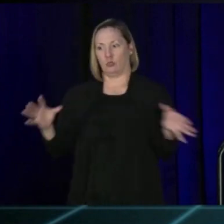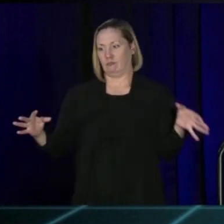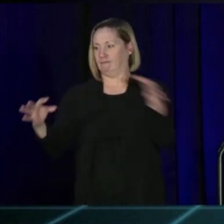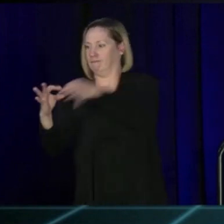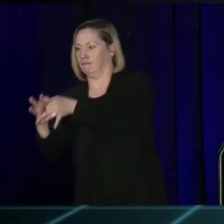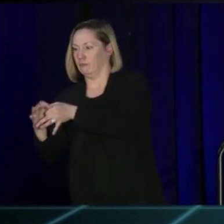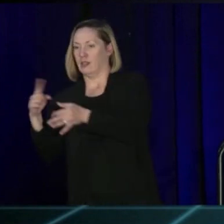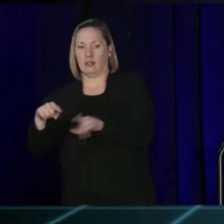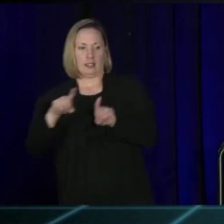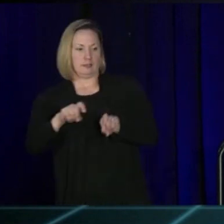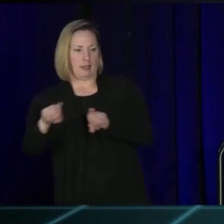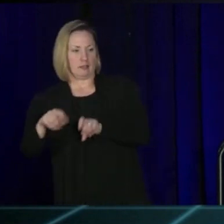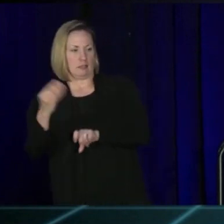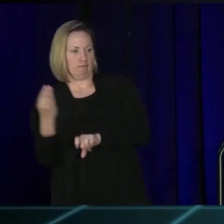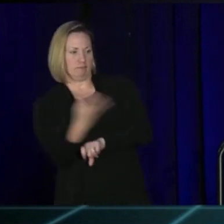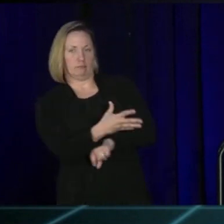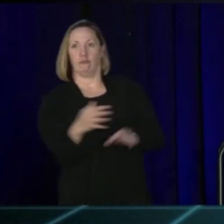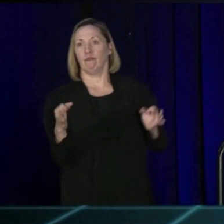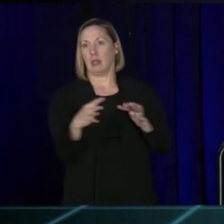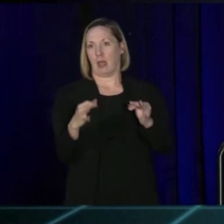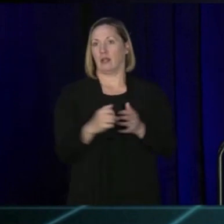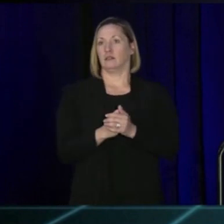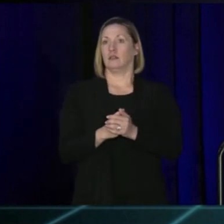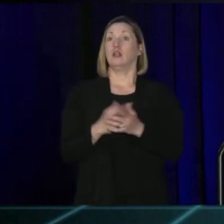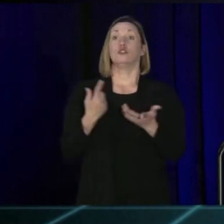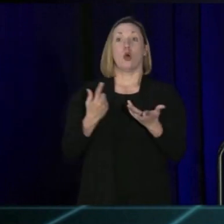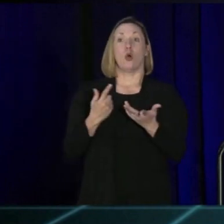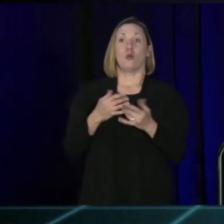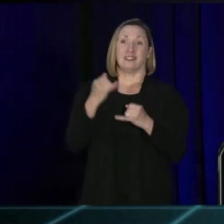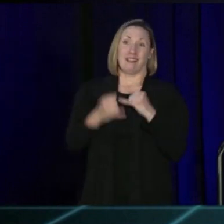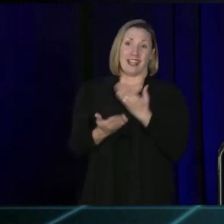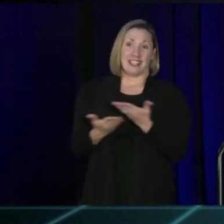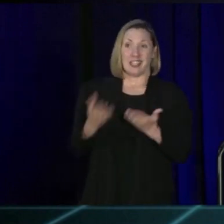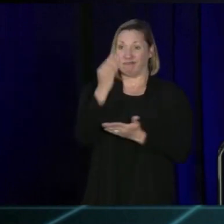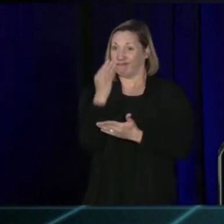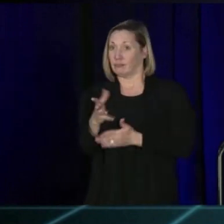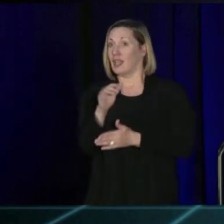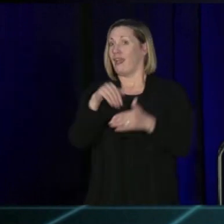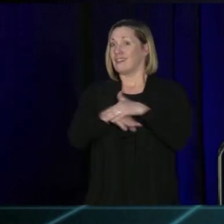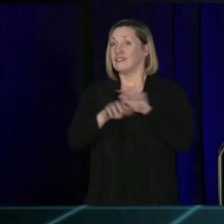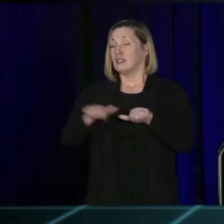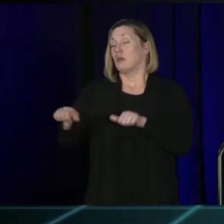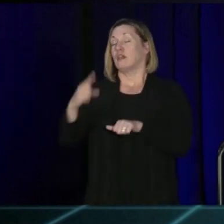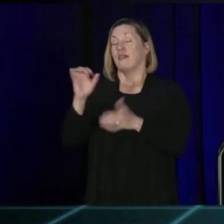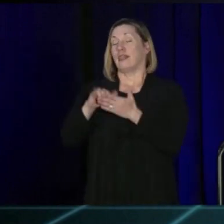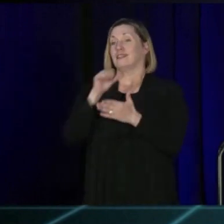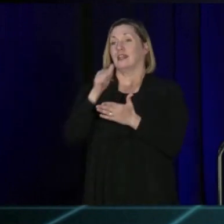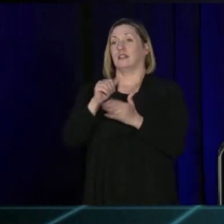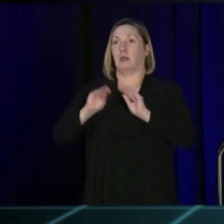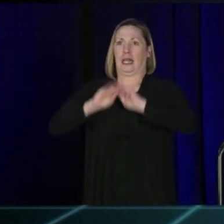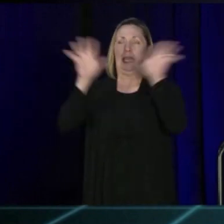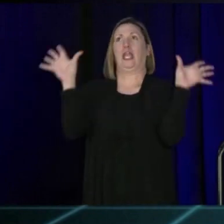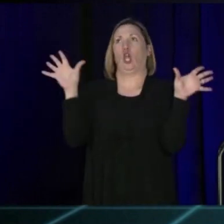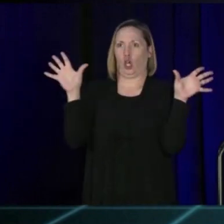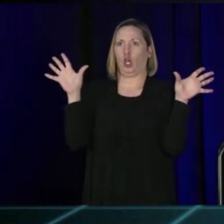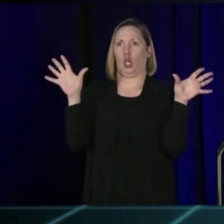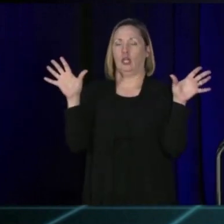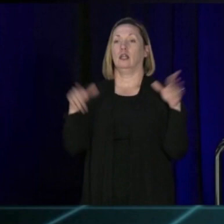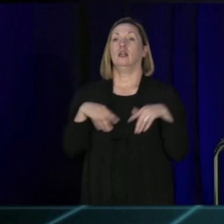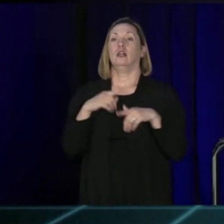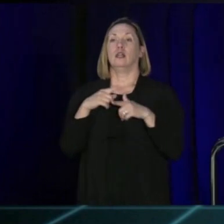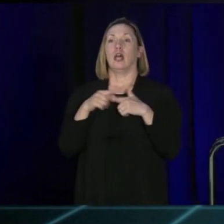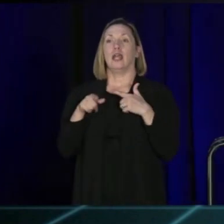UI. As the last thing, I want to note that accessibility is not something that's black and white. And by learning more and doing